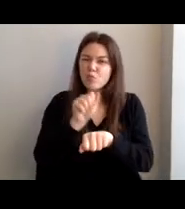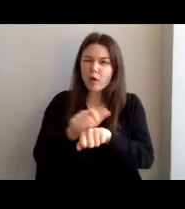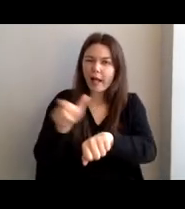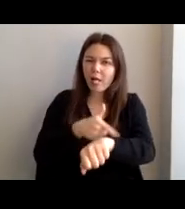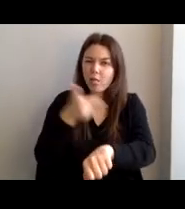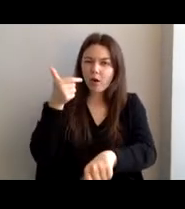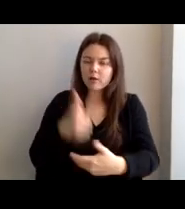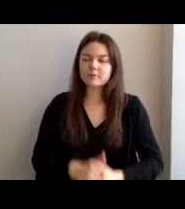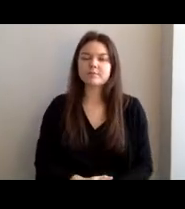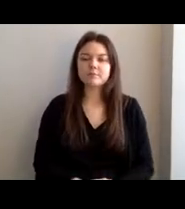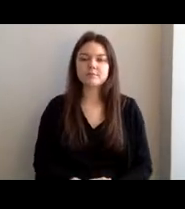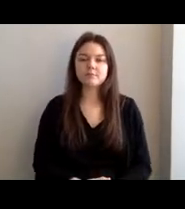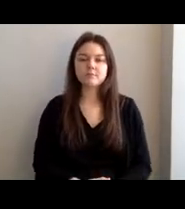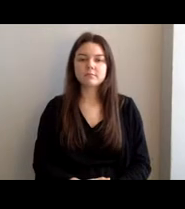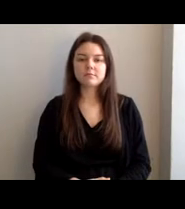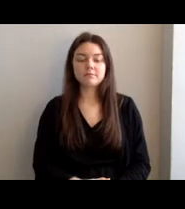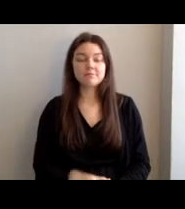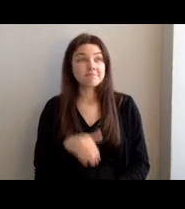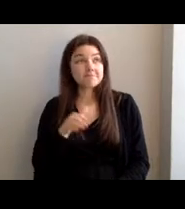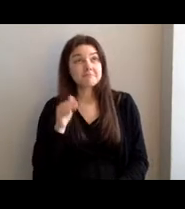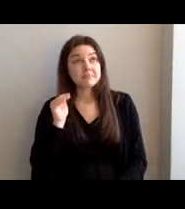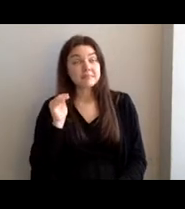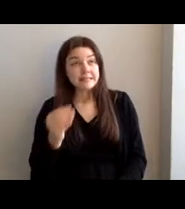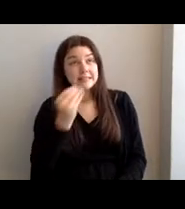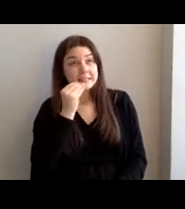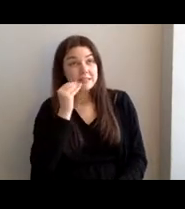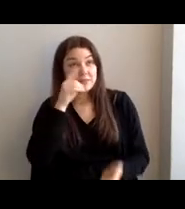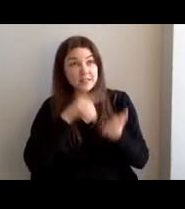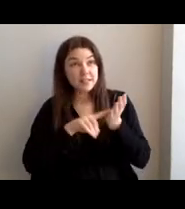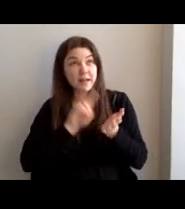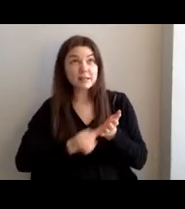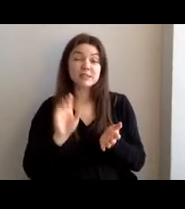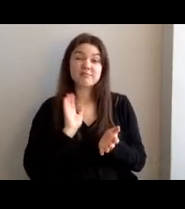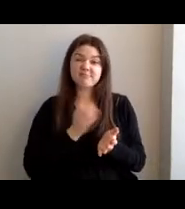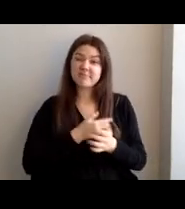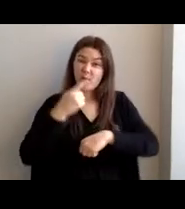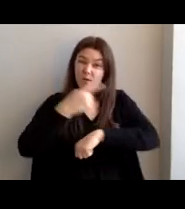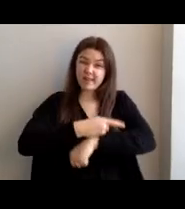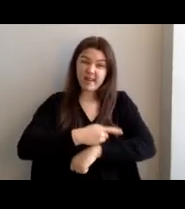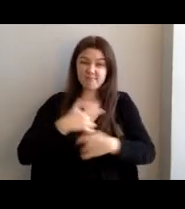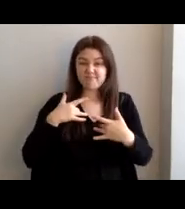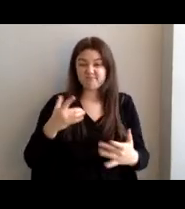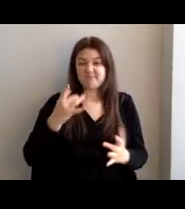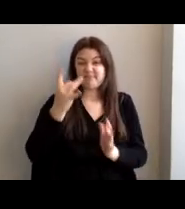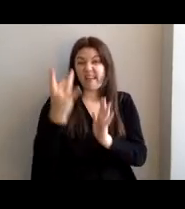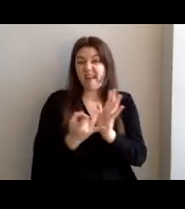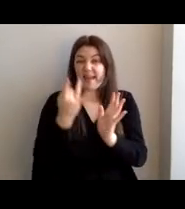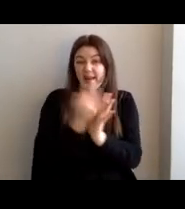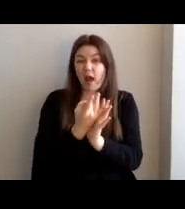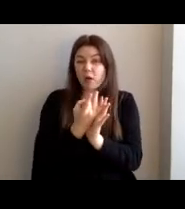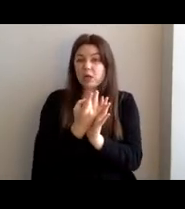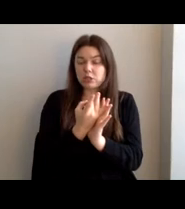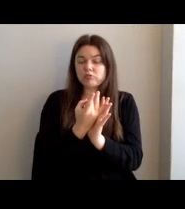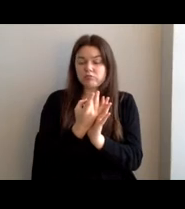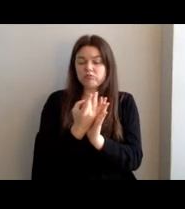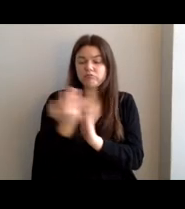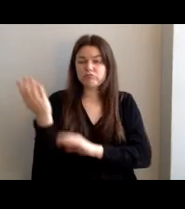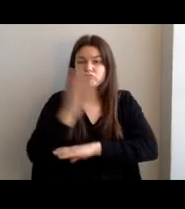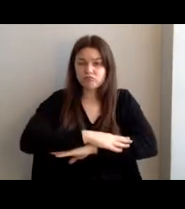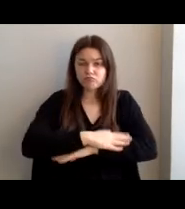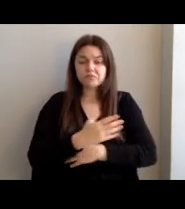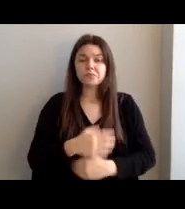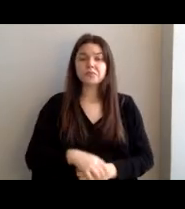seafood inspectors, our days are typically 8 hours for our seafood inspection program, but